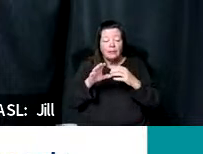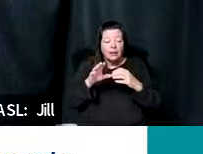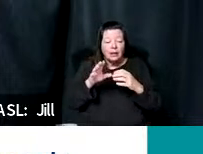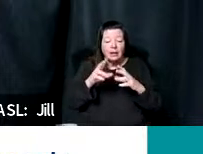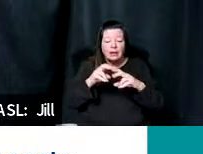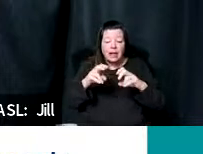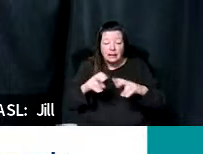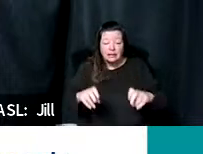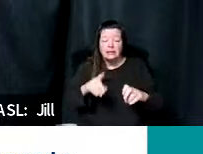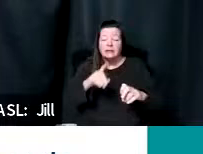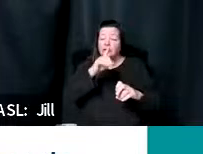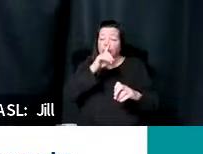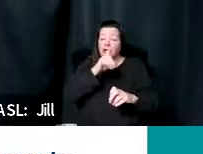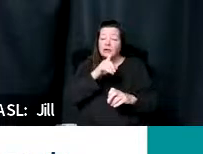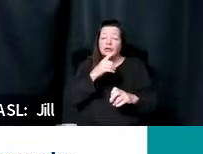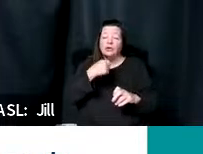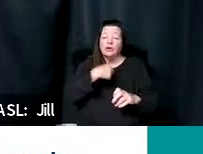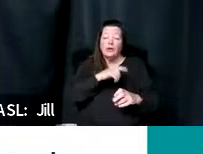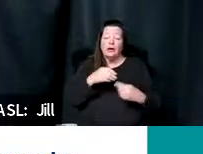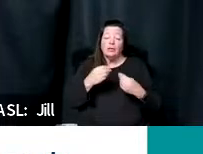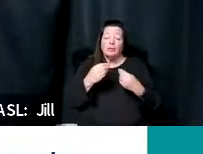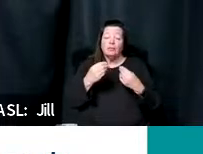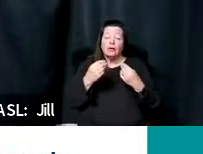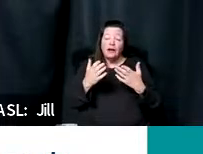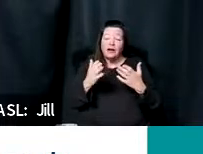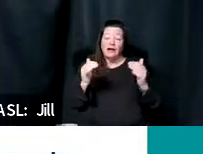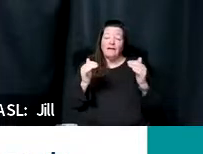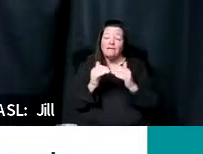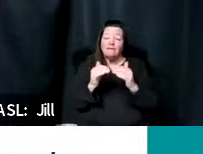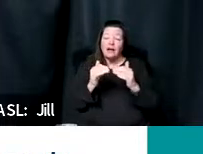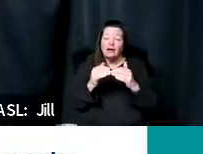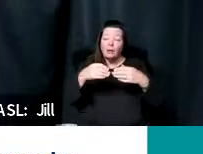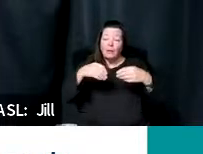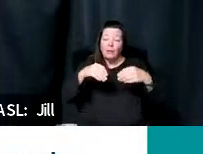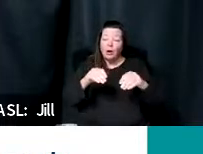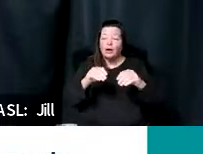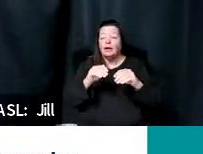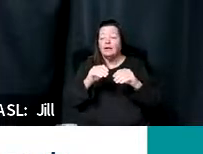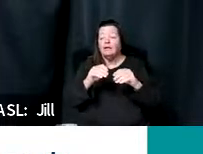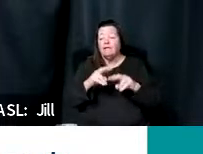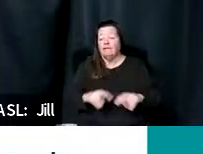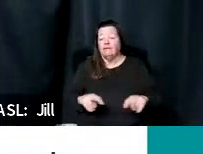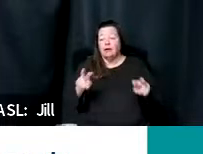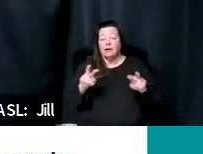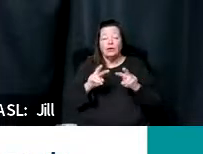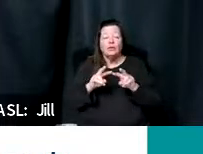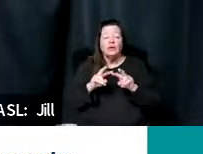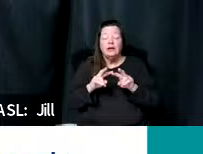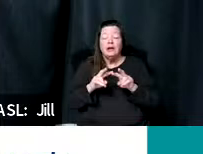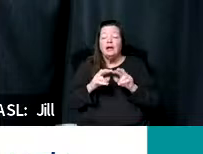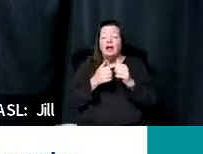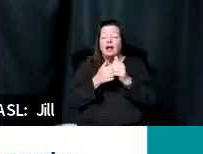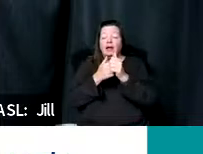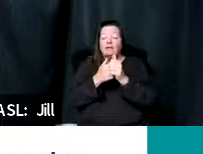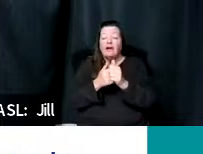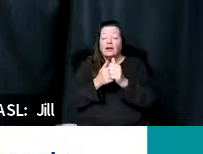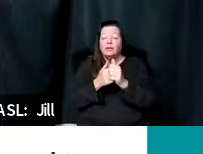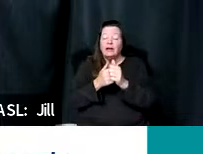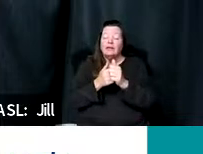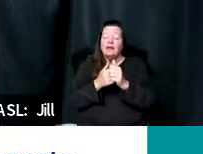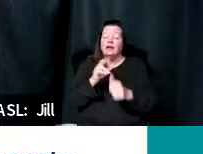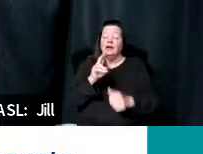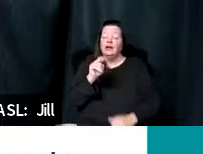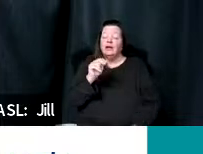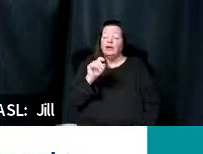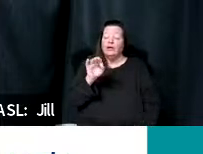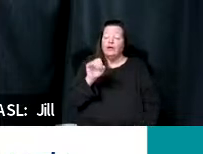make sure that we are providing fair market value. And following the Uniform Act, that requires